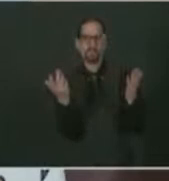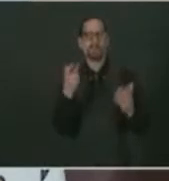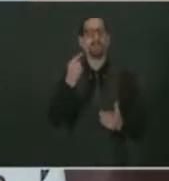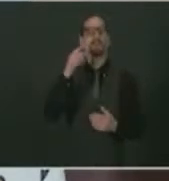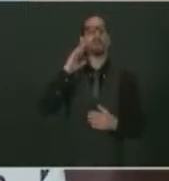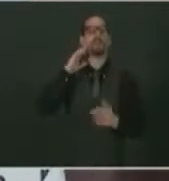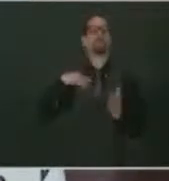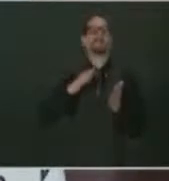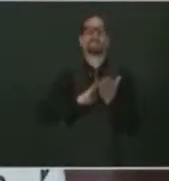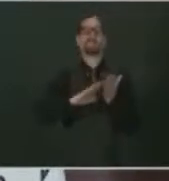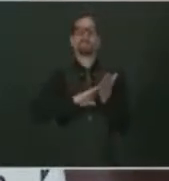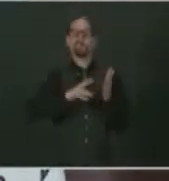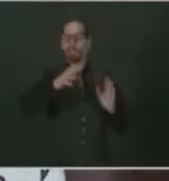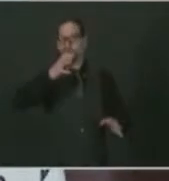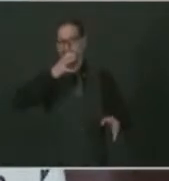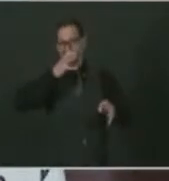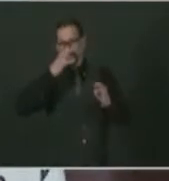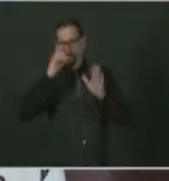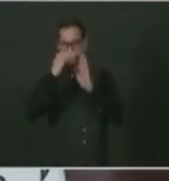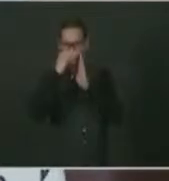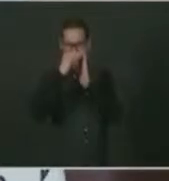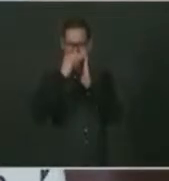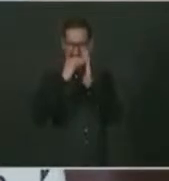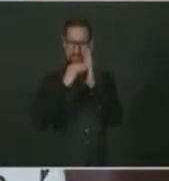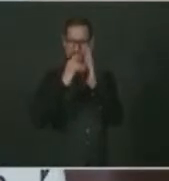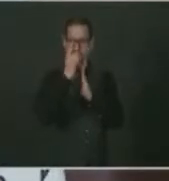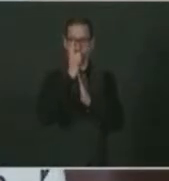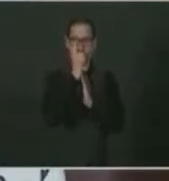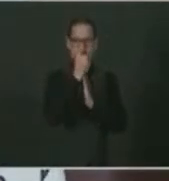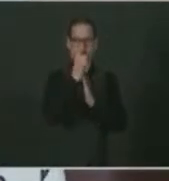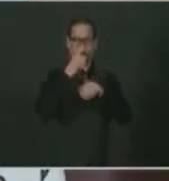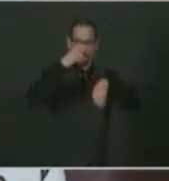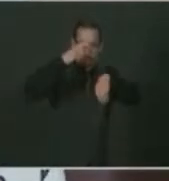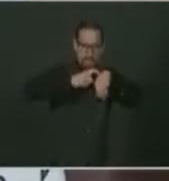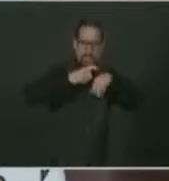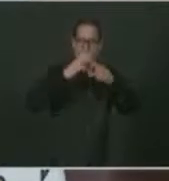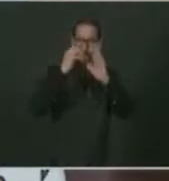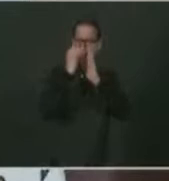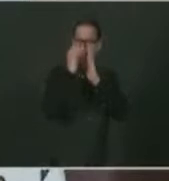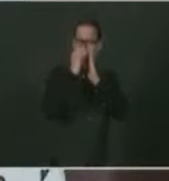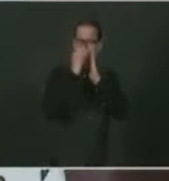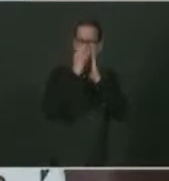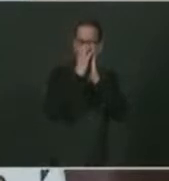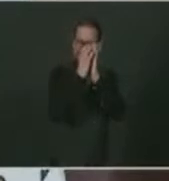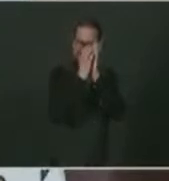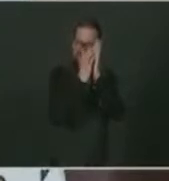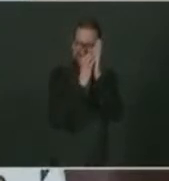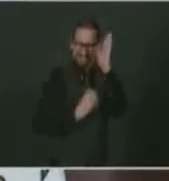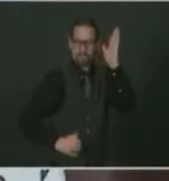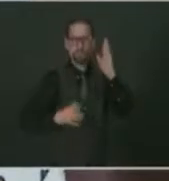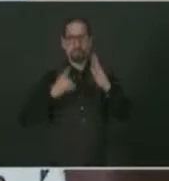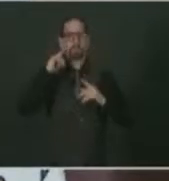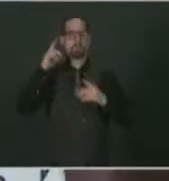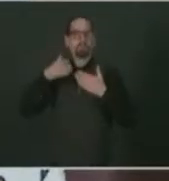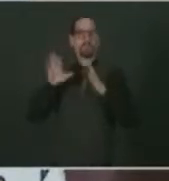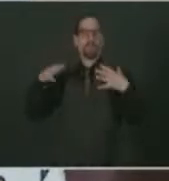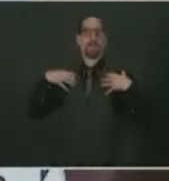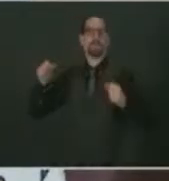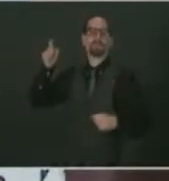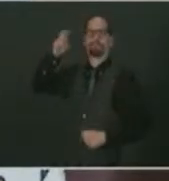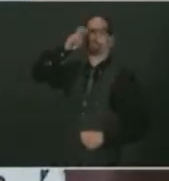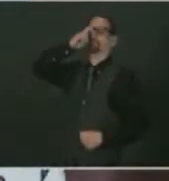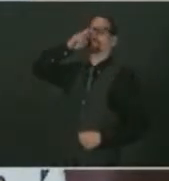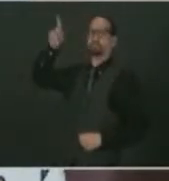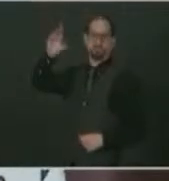keep a log of where and when they're conducting their cleaning in accordance with our public health protocols. We've heard from many businesses